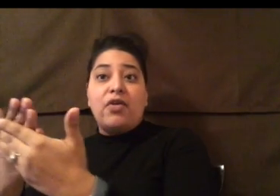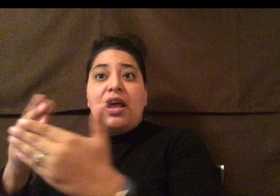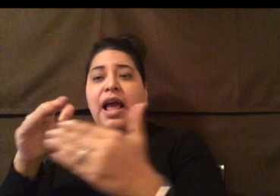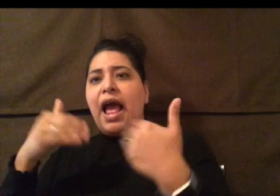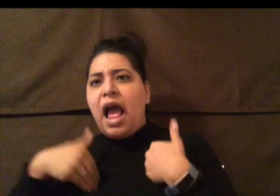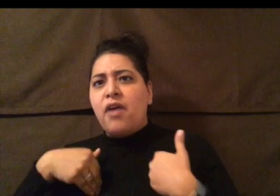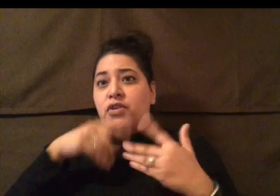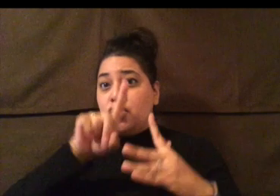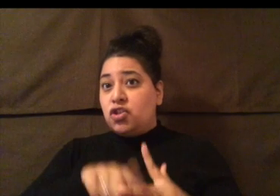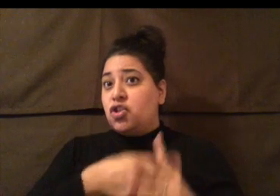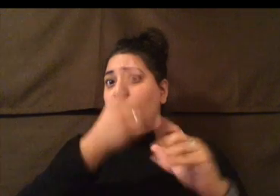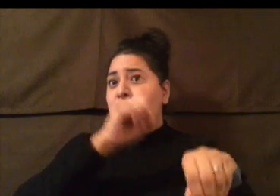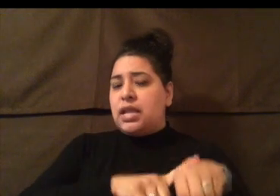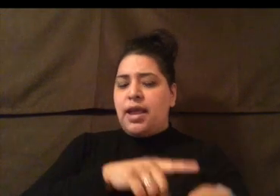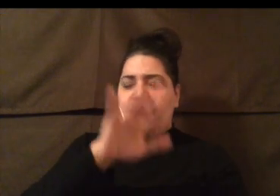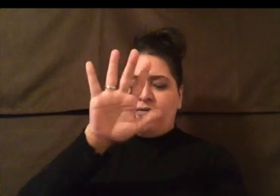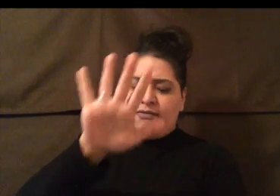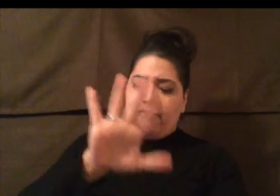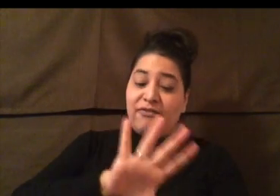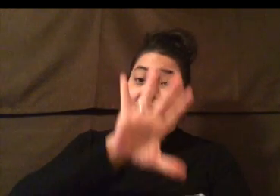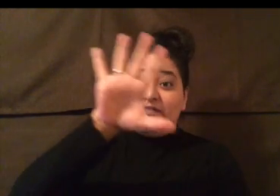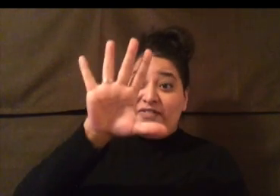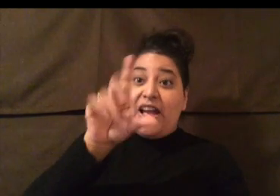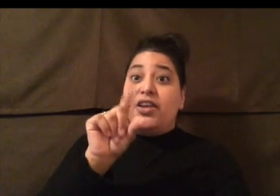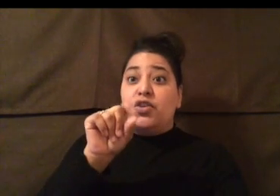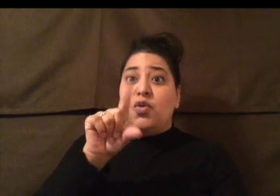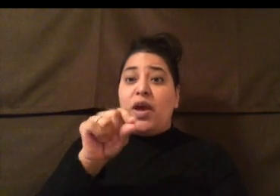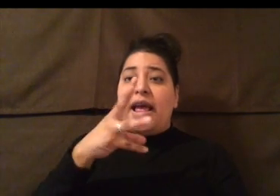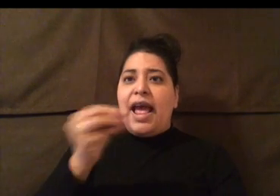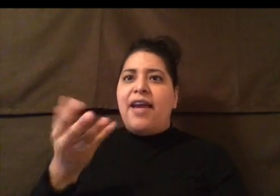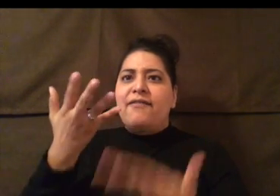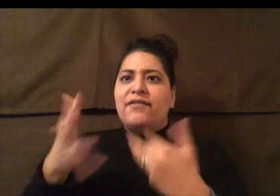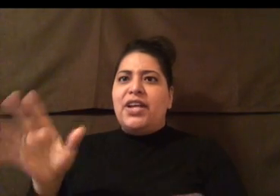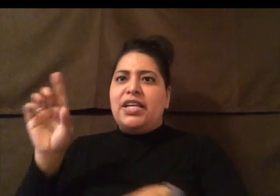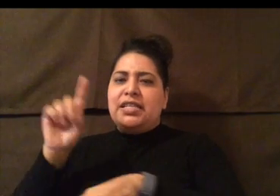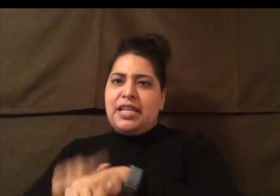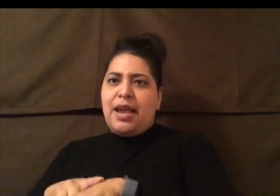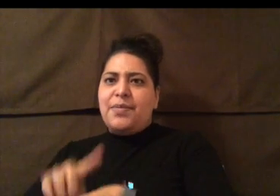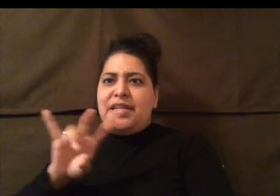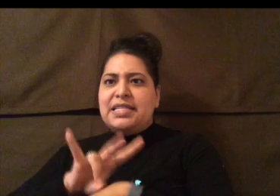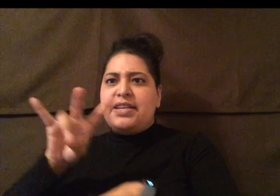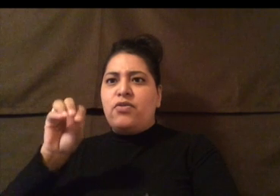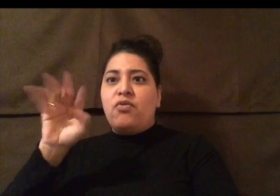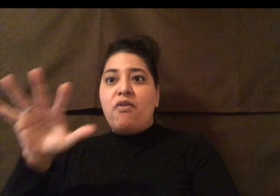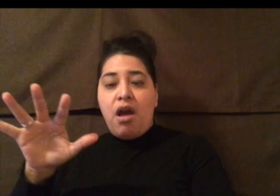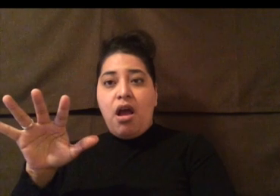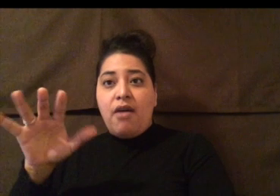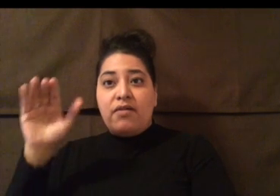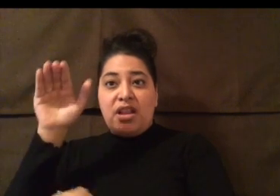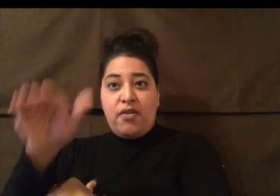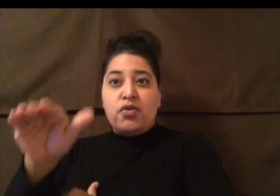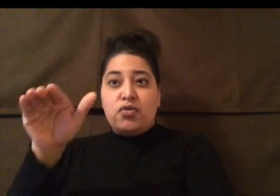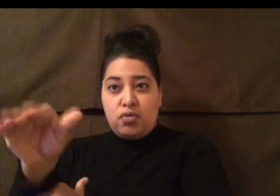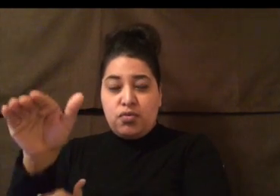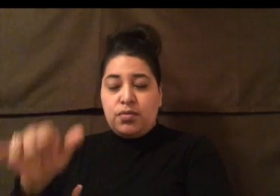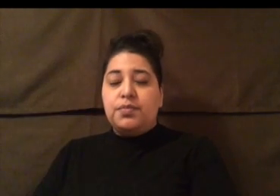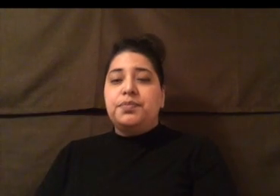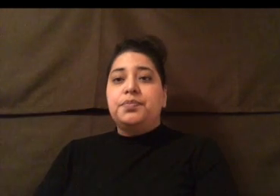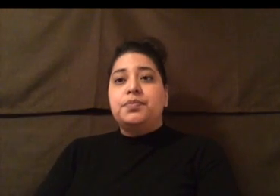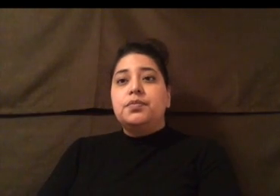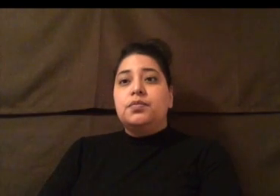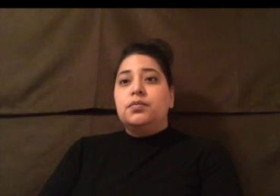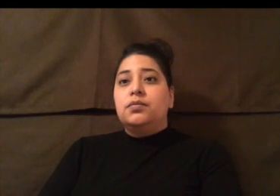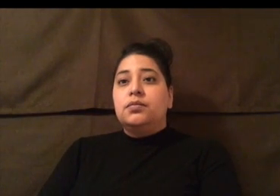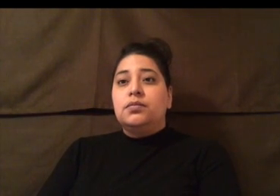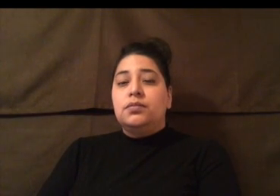for her dinner to arrive? Okay, so I know that I've got my starting time here at